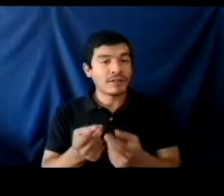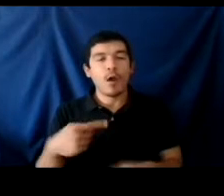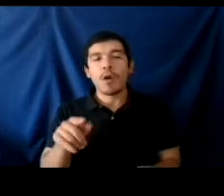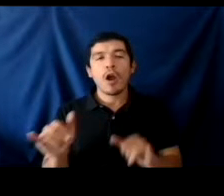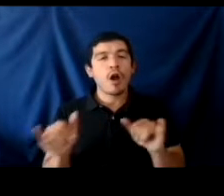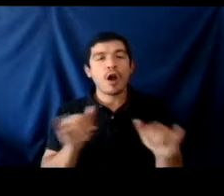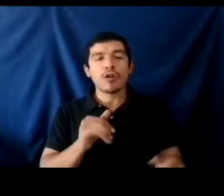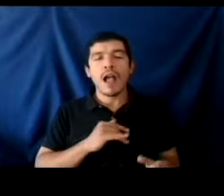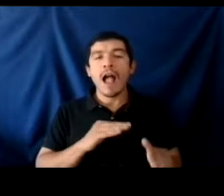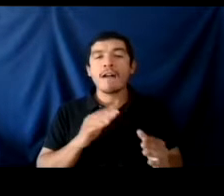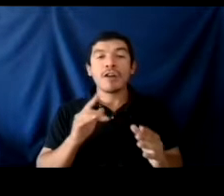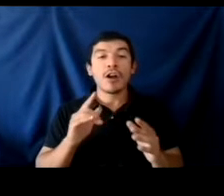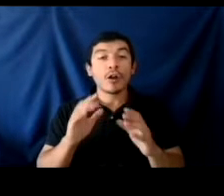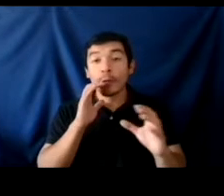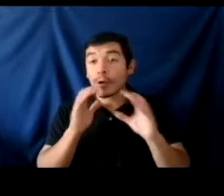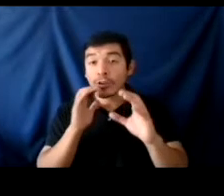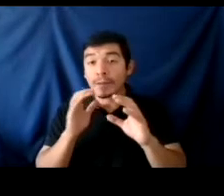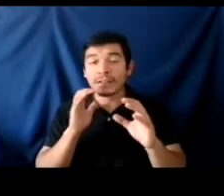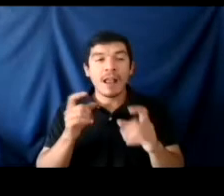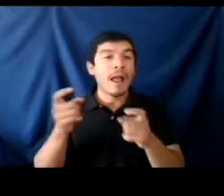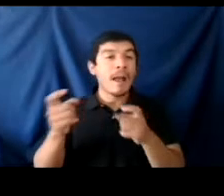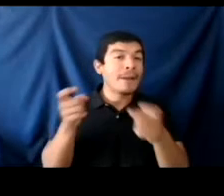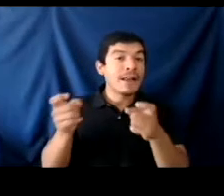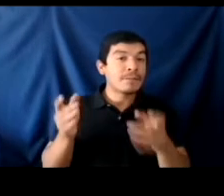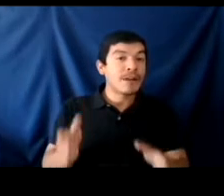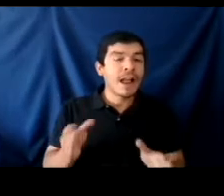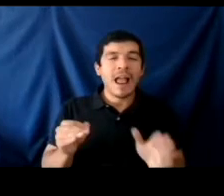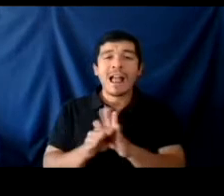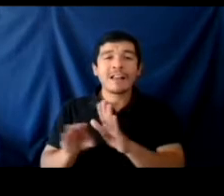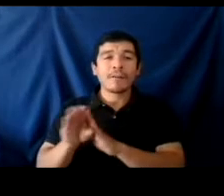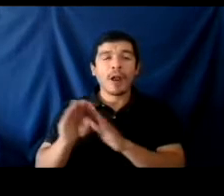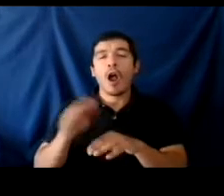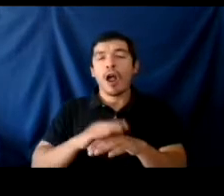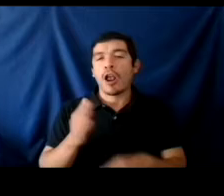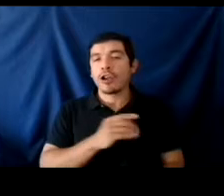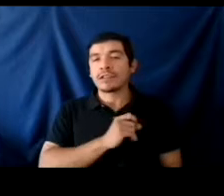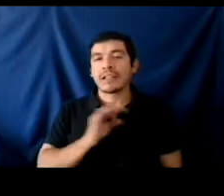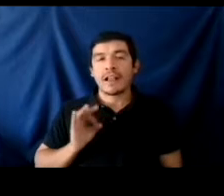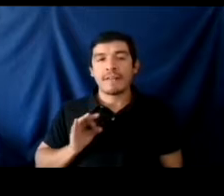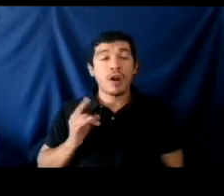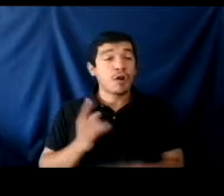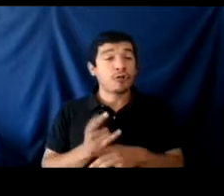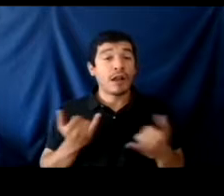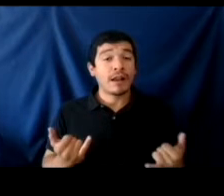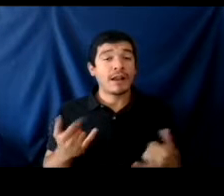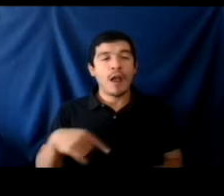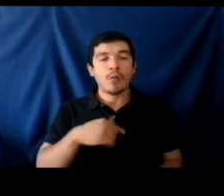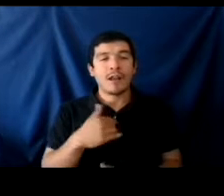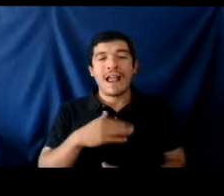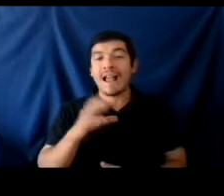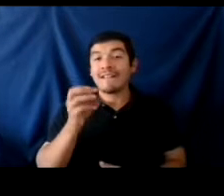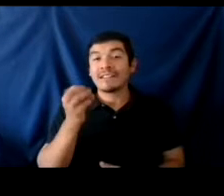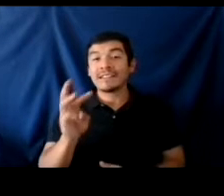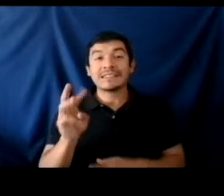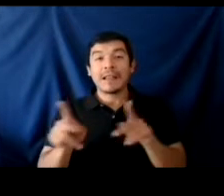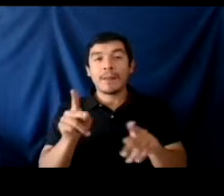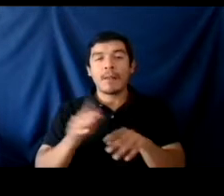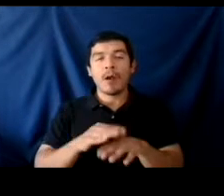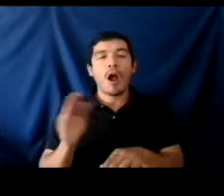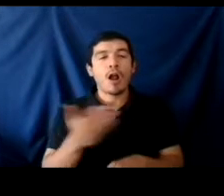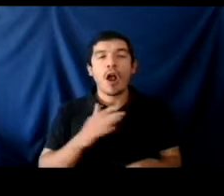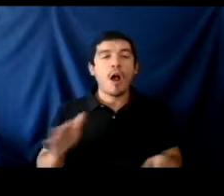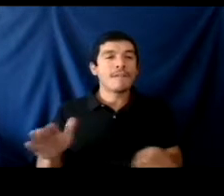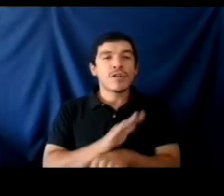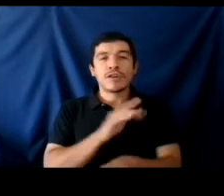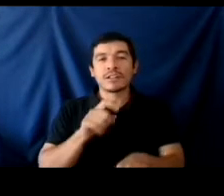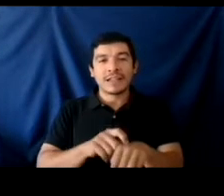have communications, management, and development on our staff. Right now, we have 16 people on our